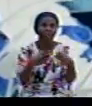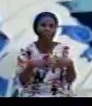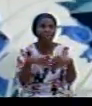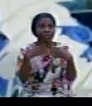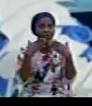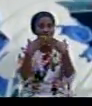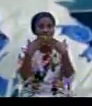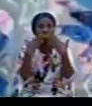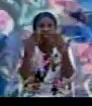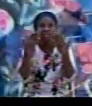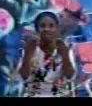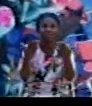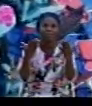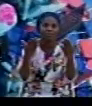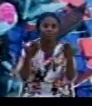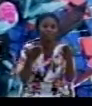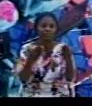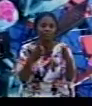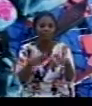Oshé,